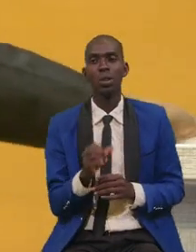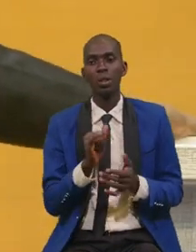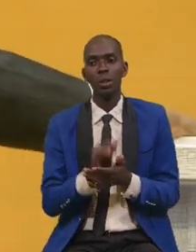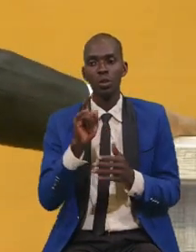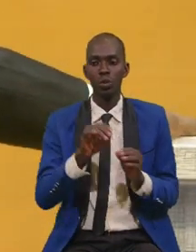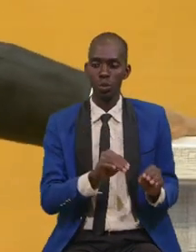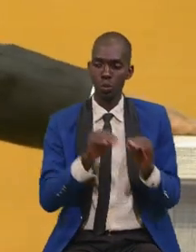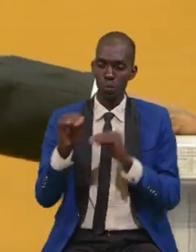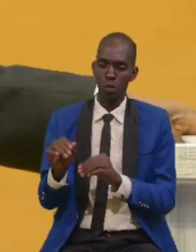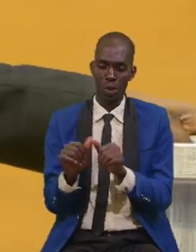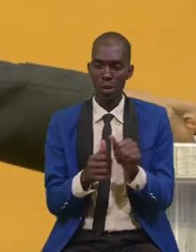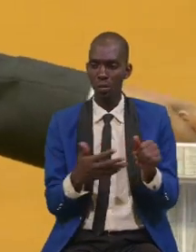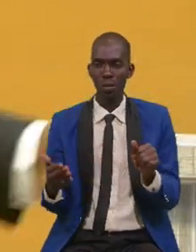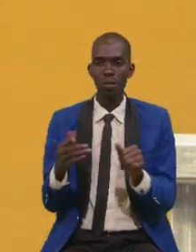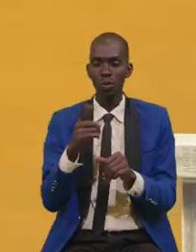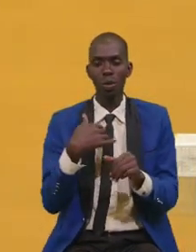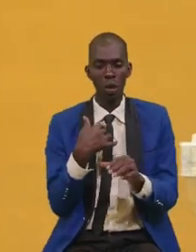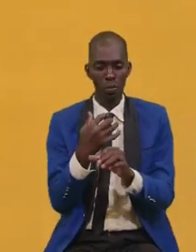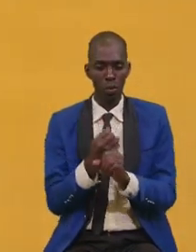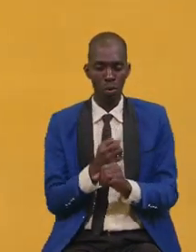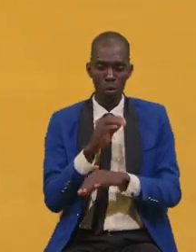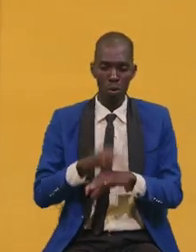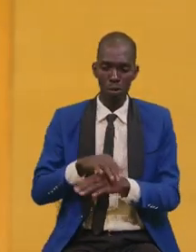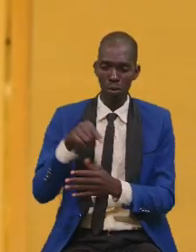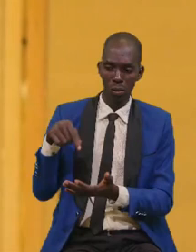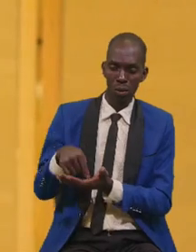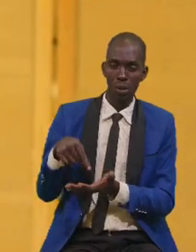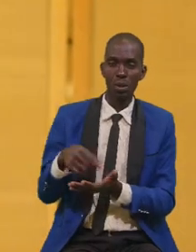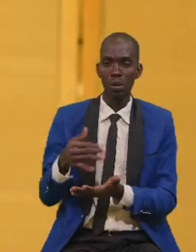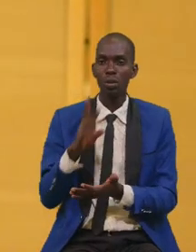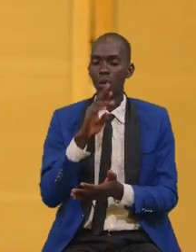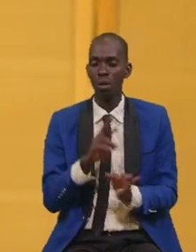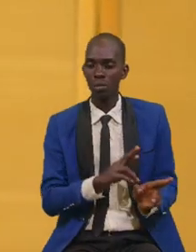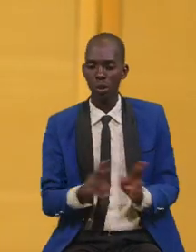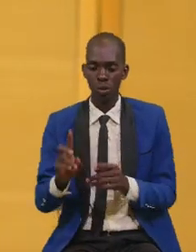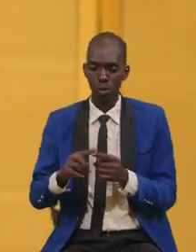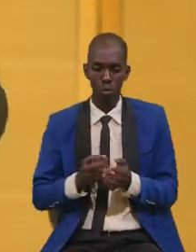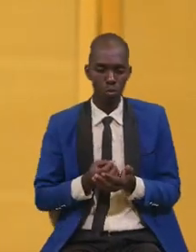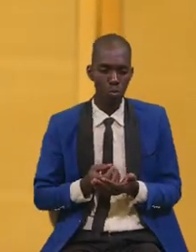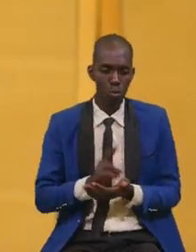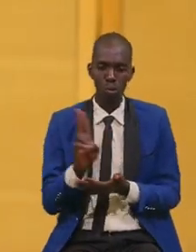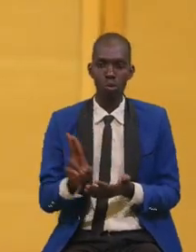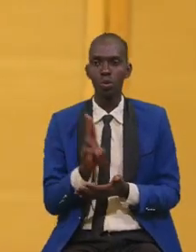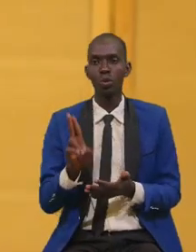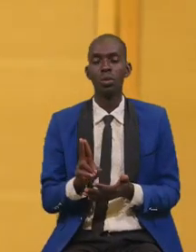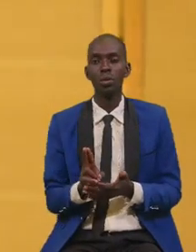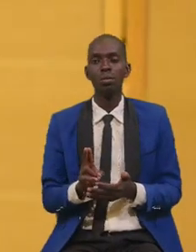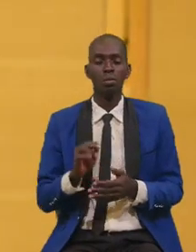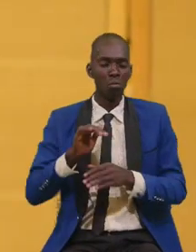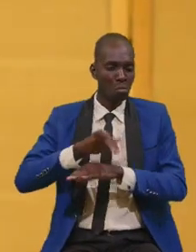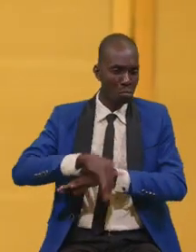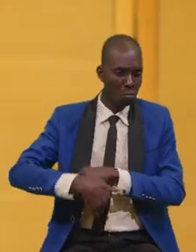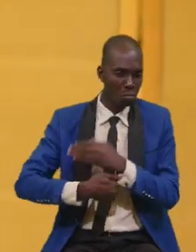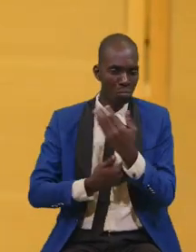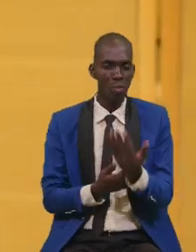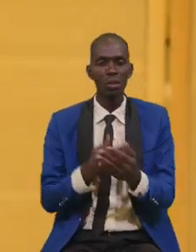on this, and you're willing to spend the midnight oil, spend time